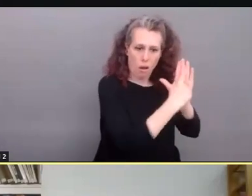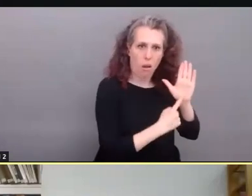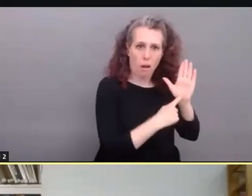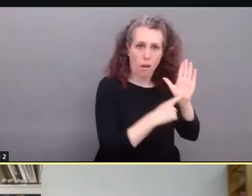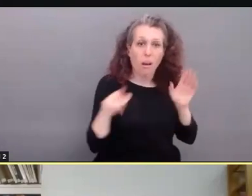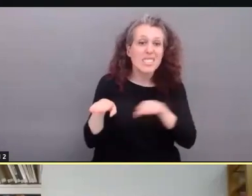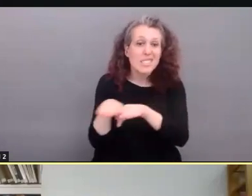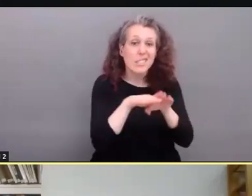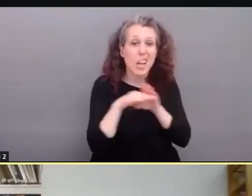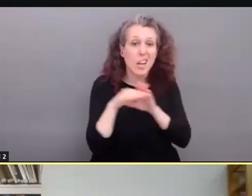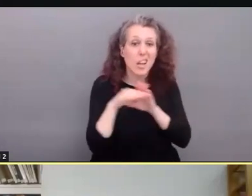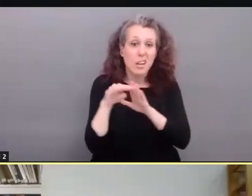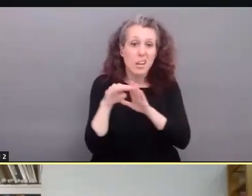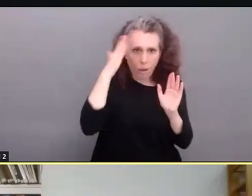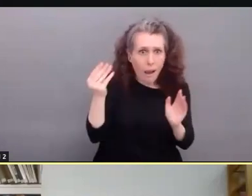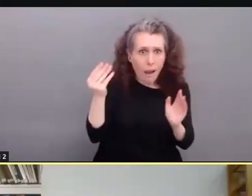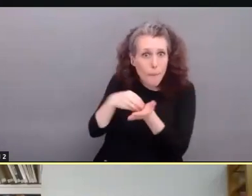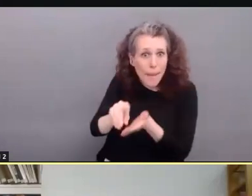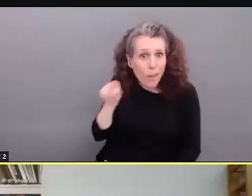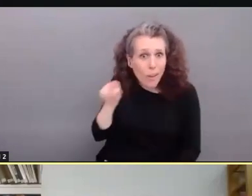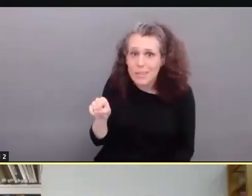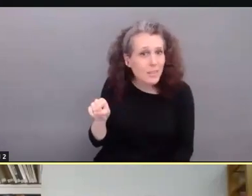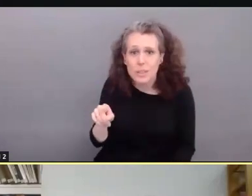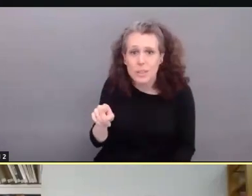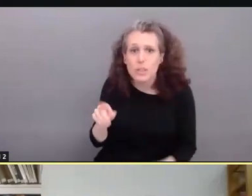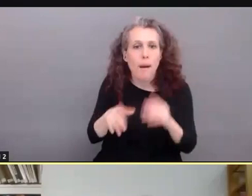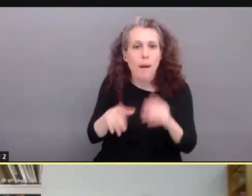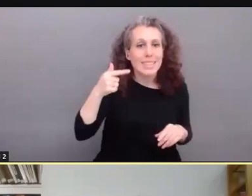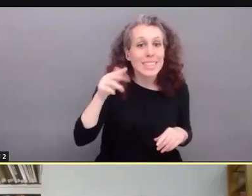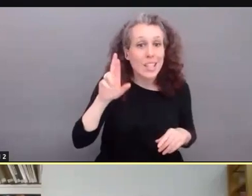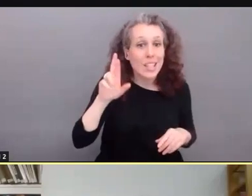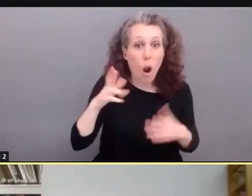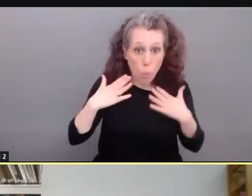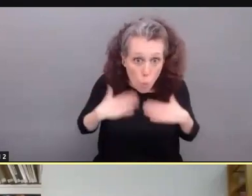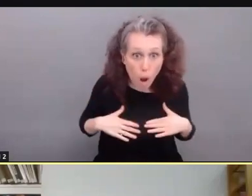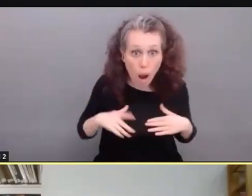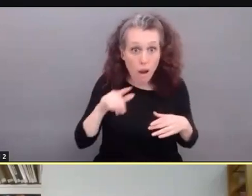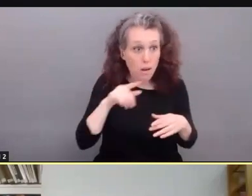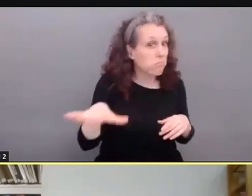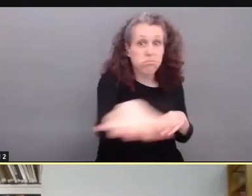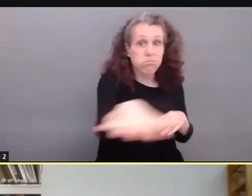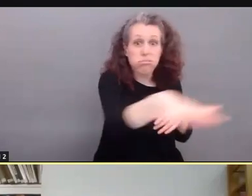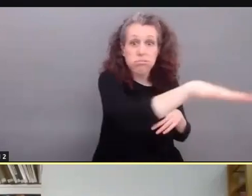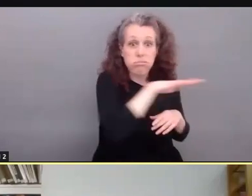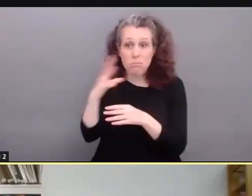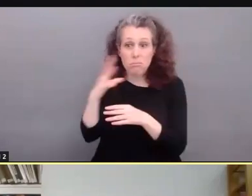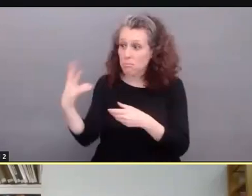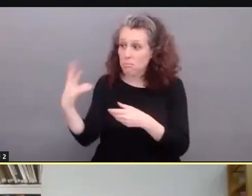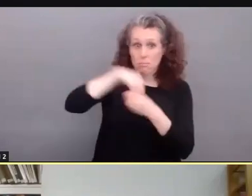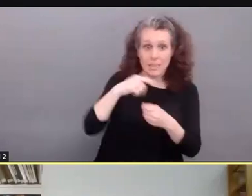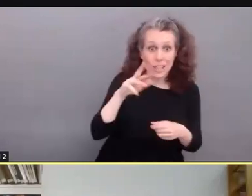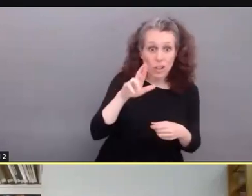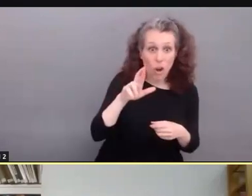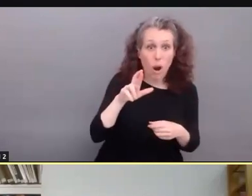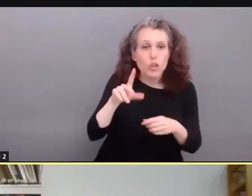this standard and its technical reports used when individual member states are updating